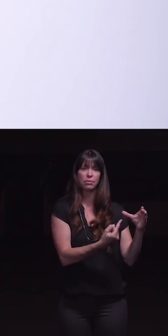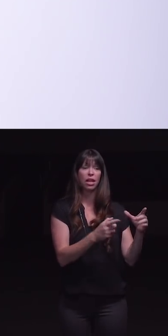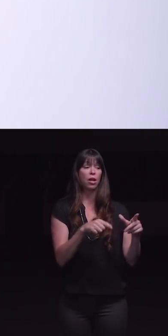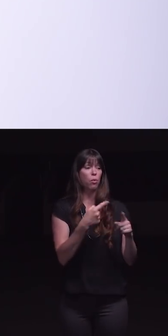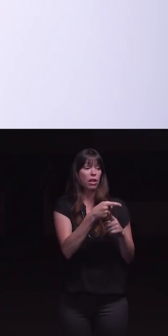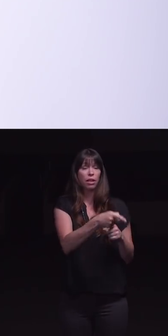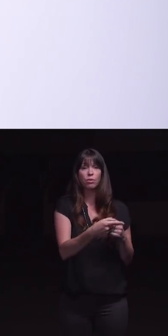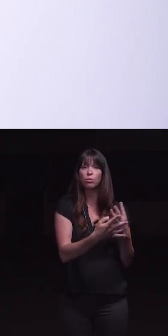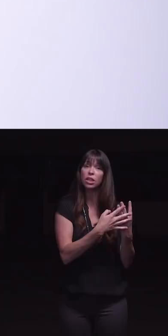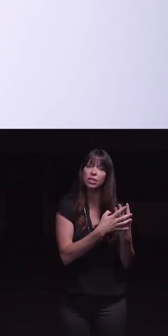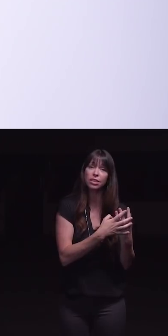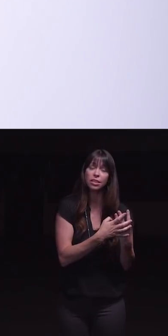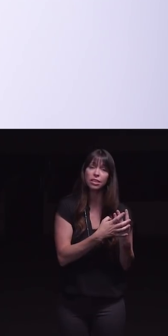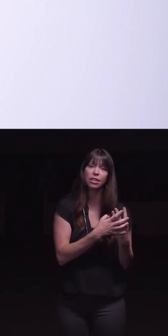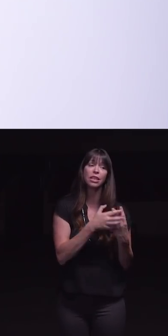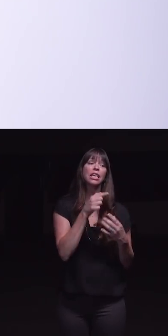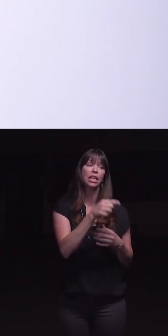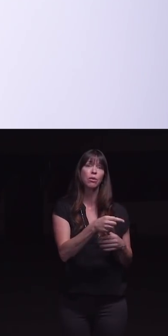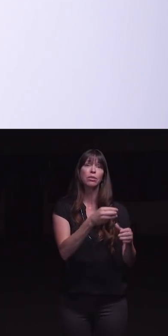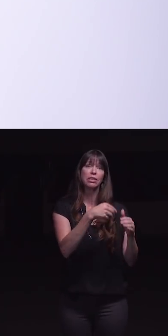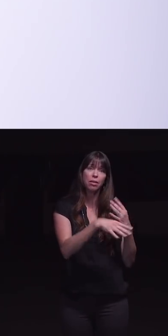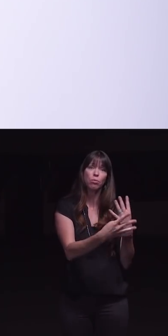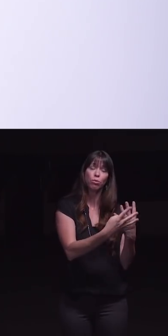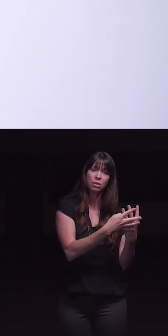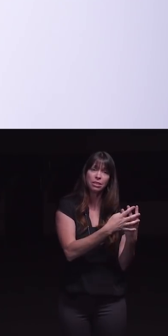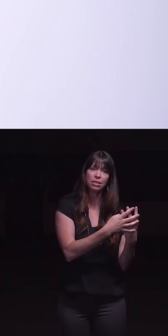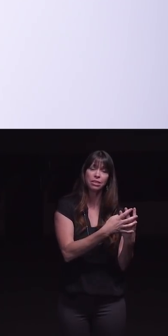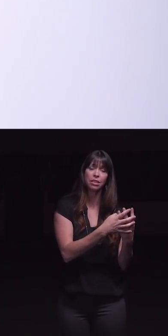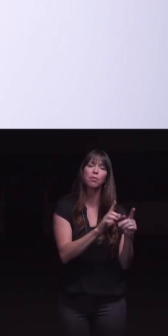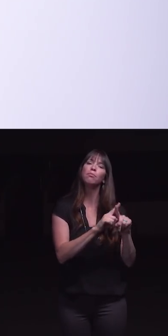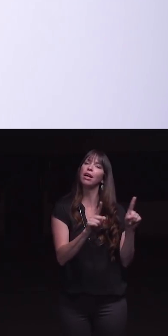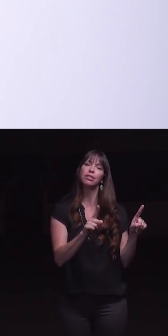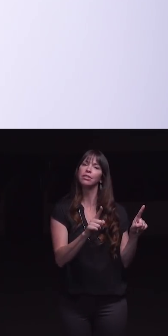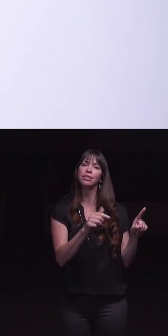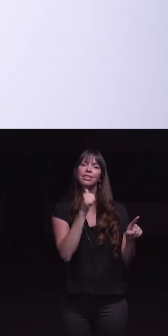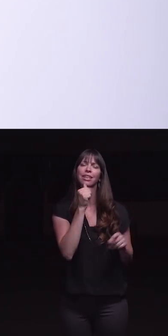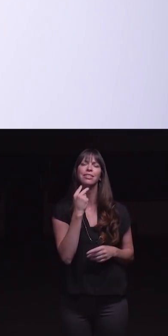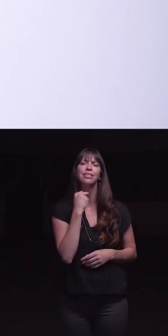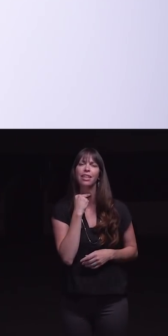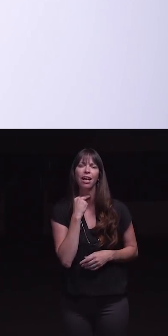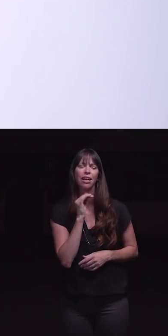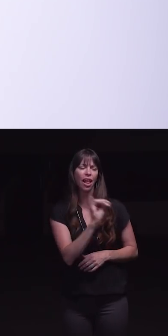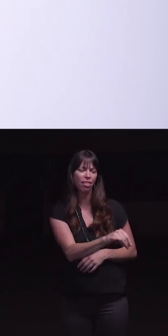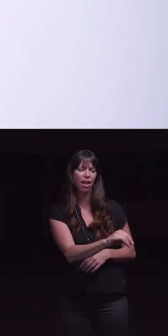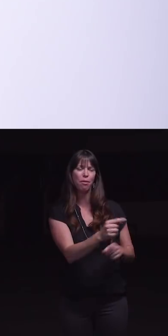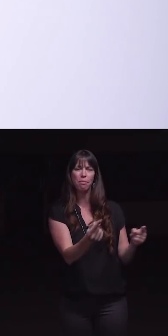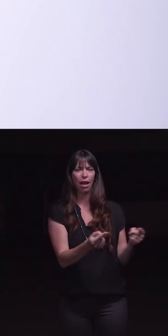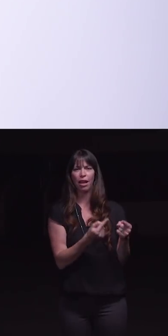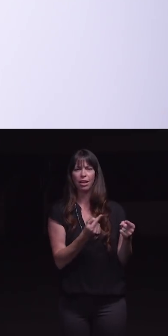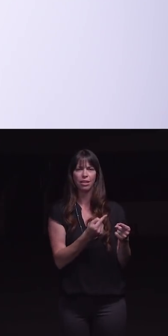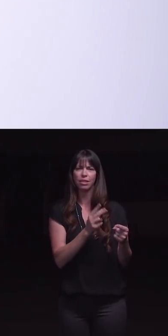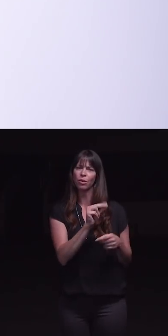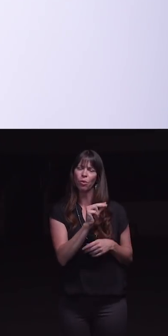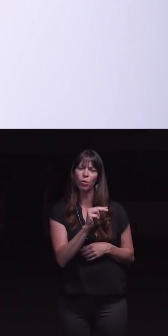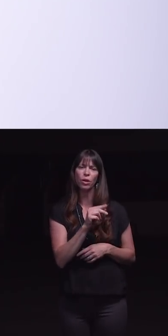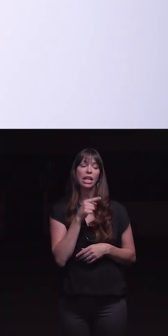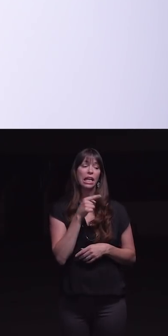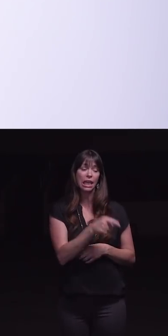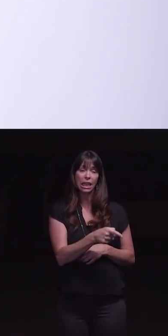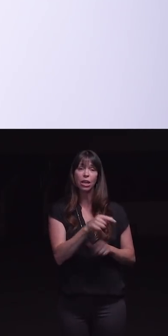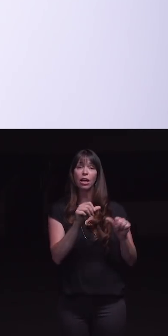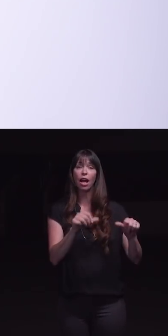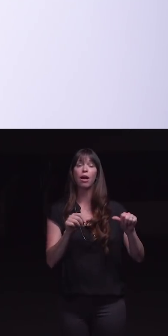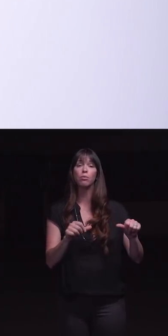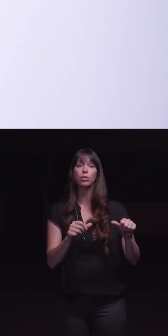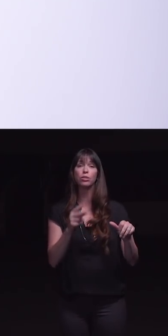prison, after Potiphar's wife accused him, he was in the prison. But he didn't get stuck in the present pain. He